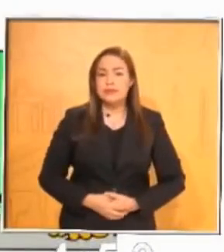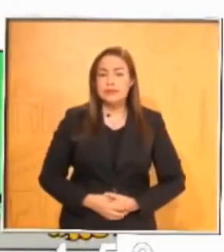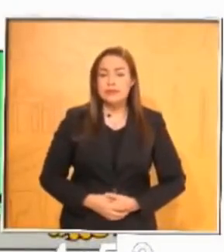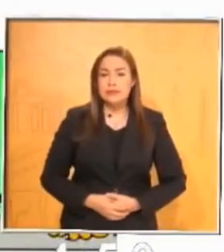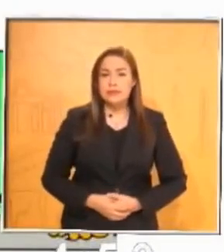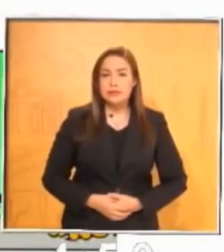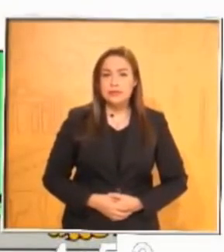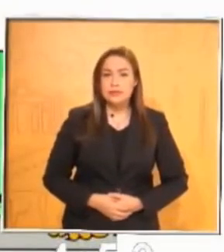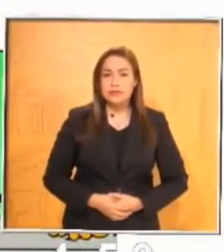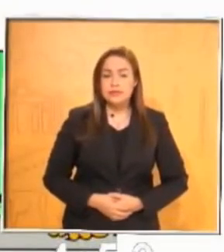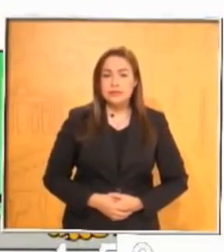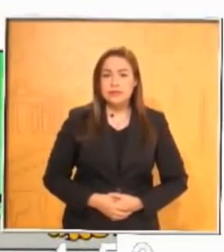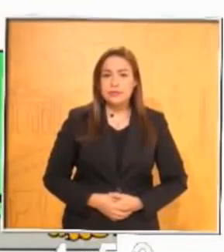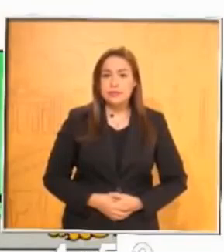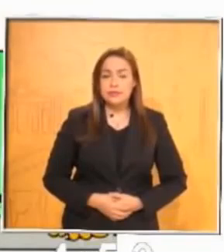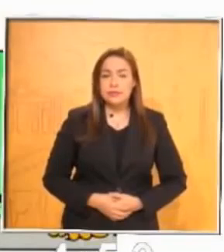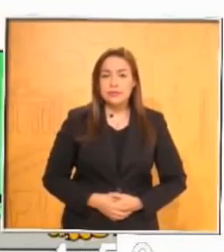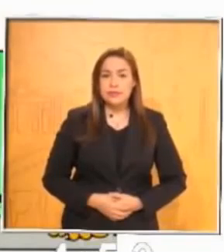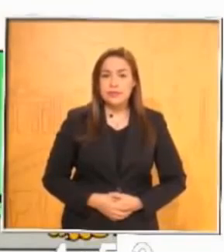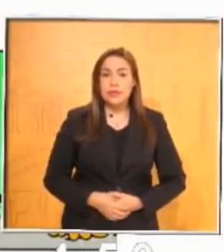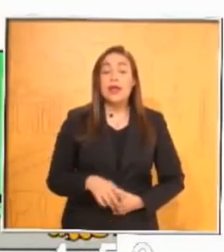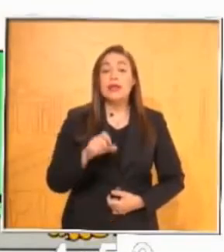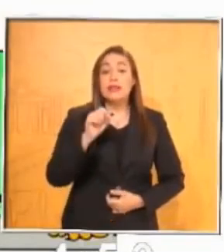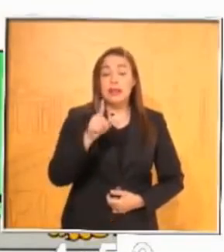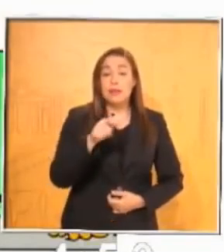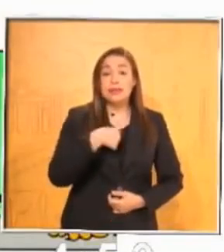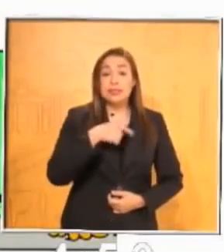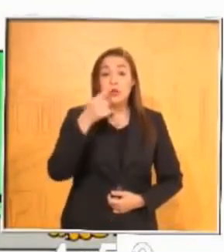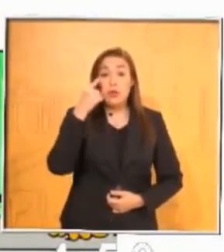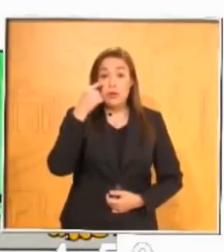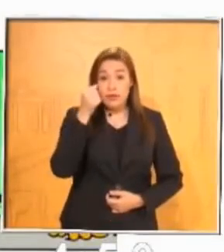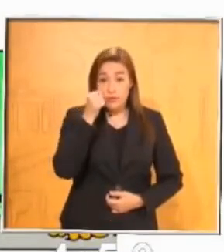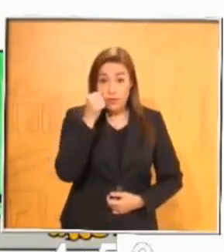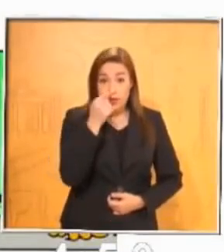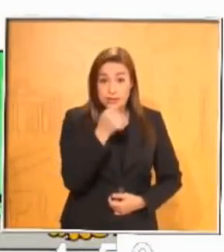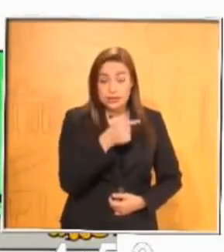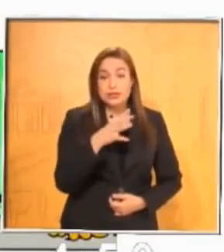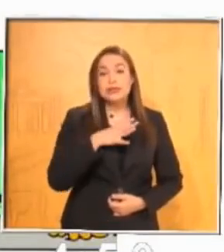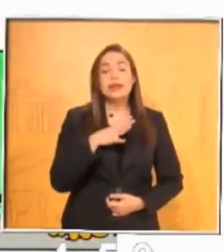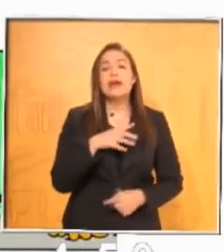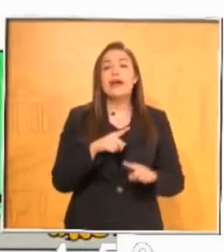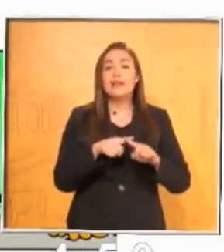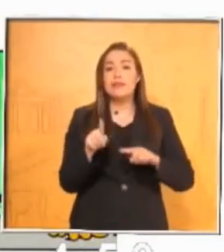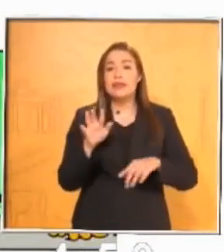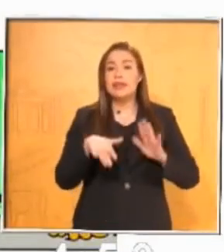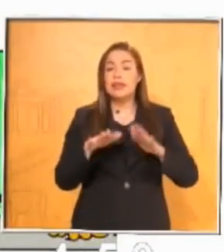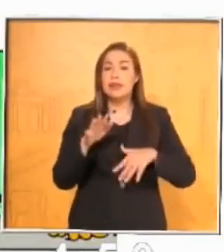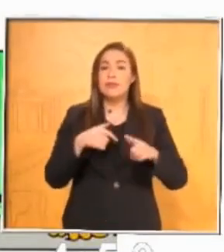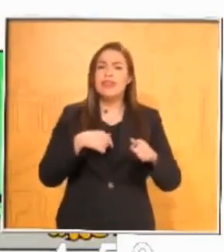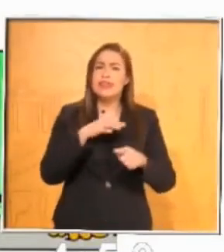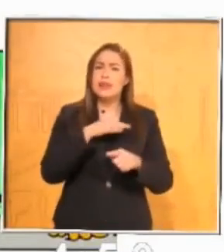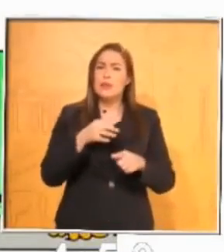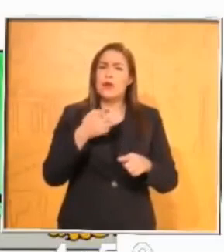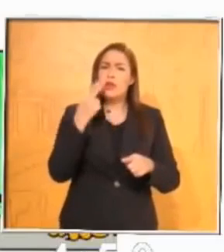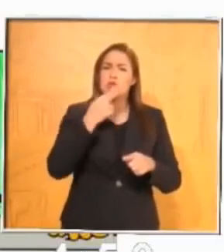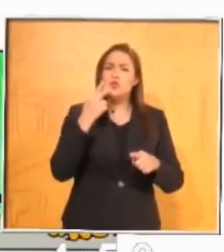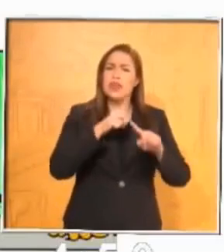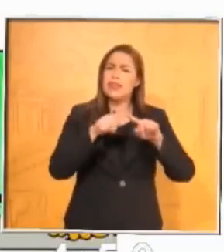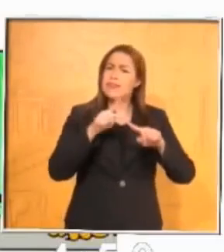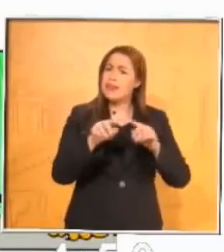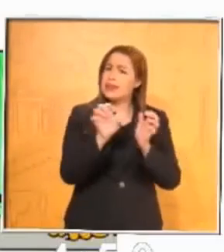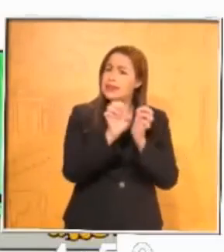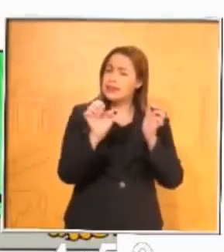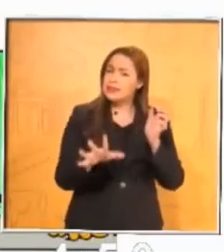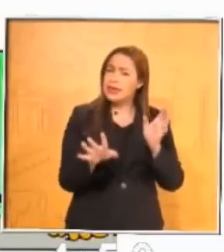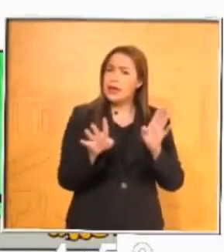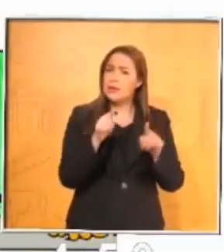Then we were paying attention to the different kind of comic strips. Here you have different examples of